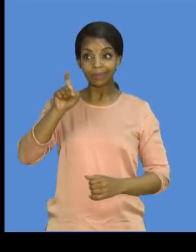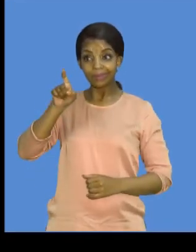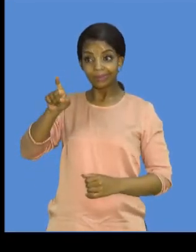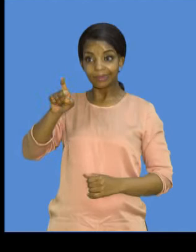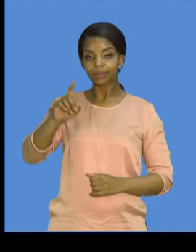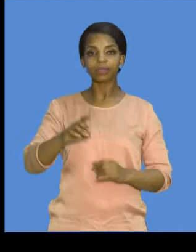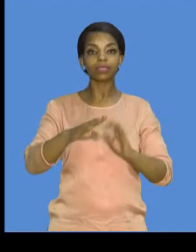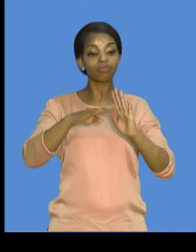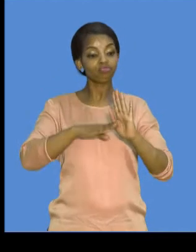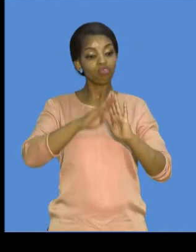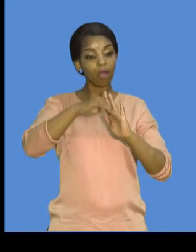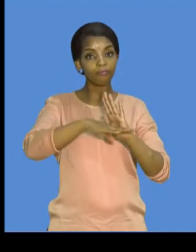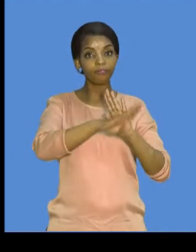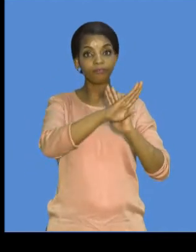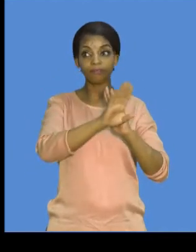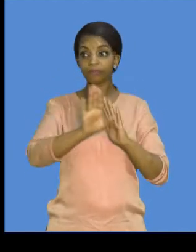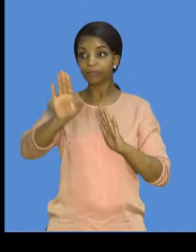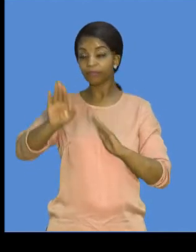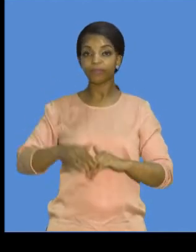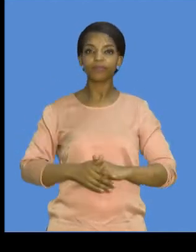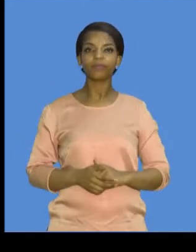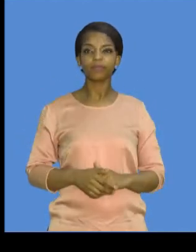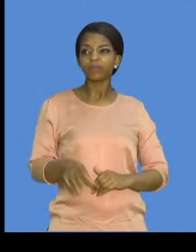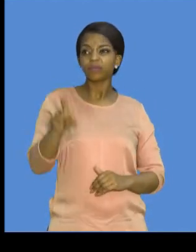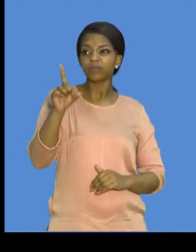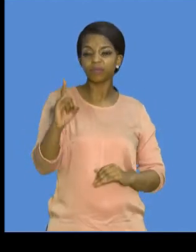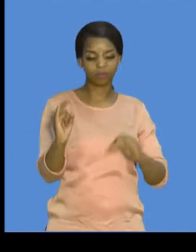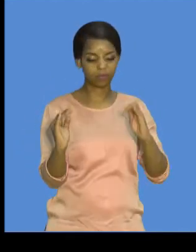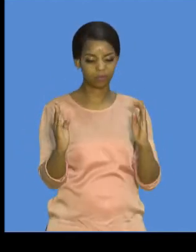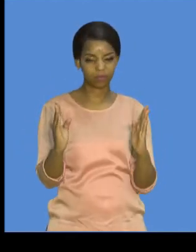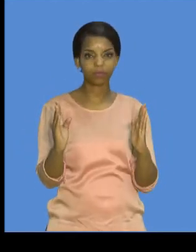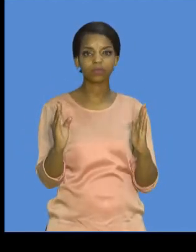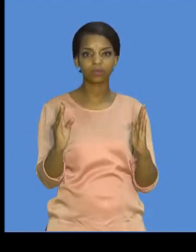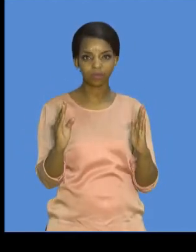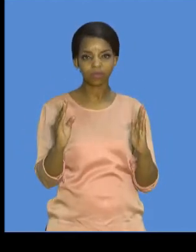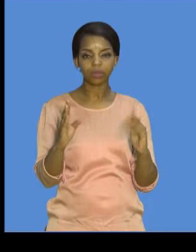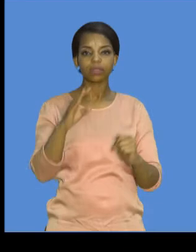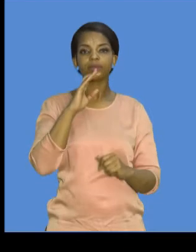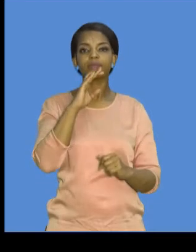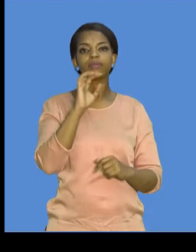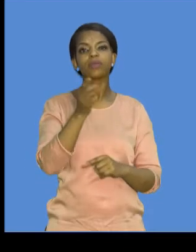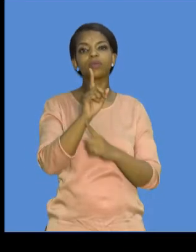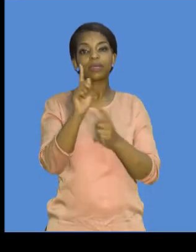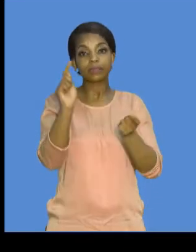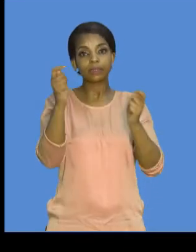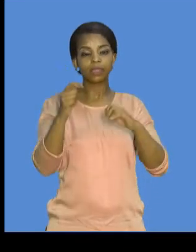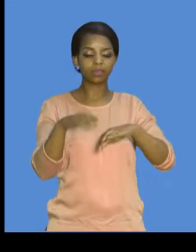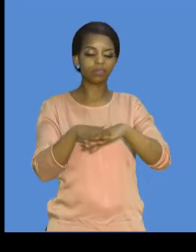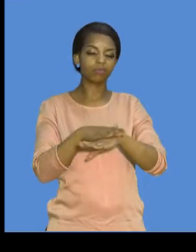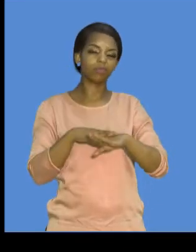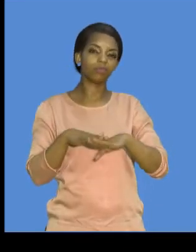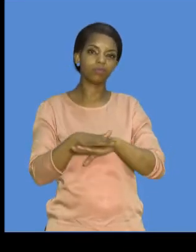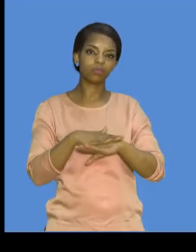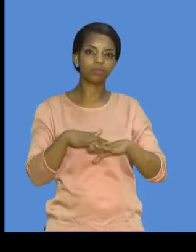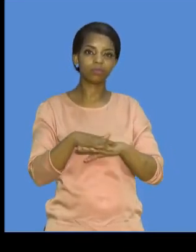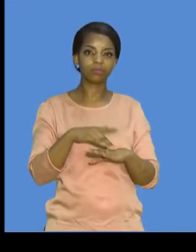that roughly here, it shows us to be having quite a very minimal change here, like from no growth at